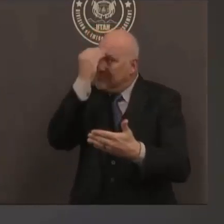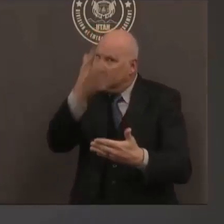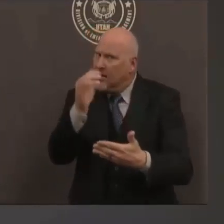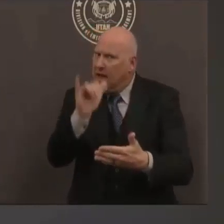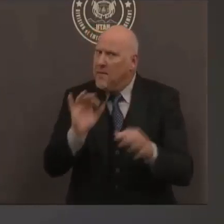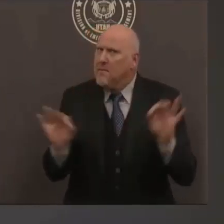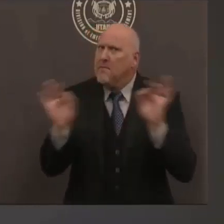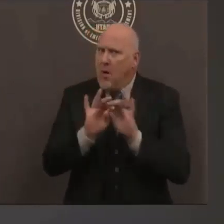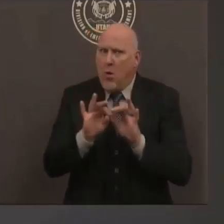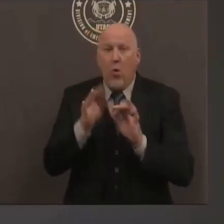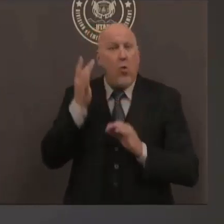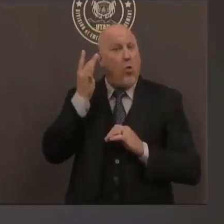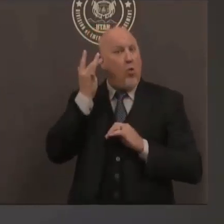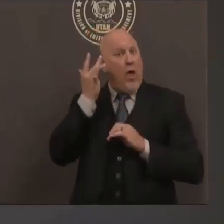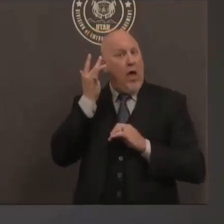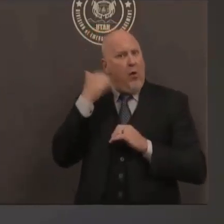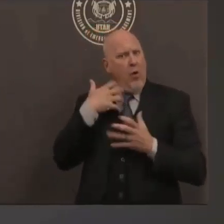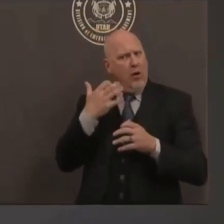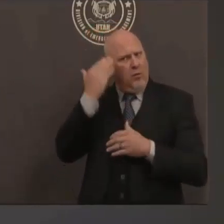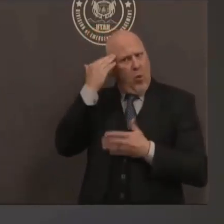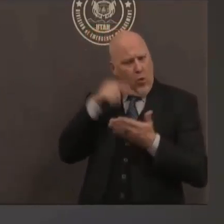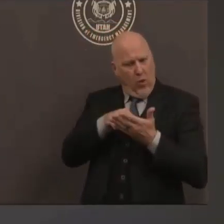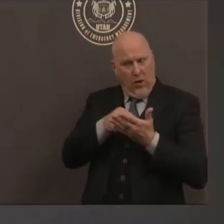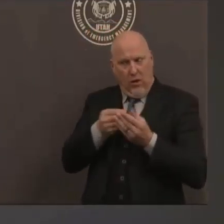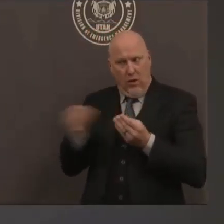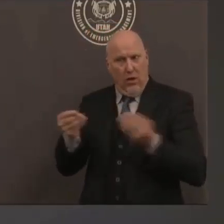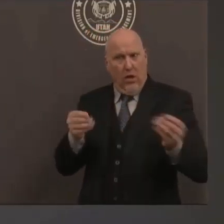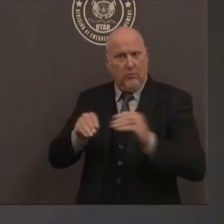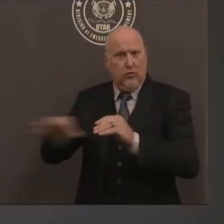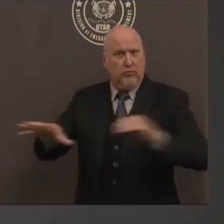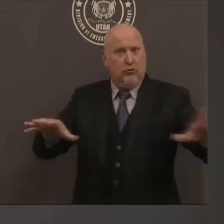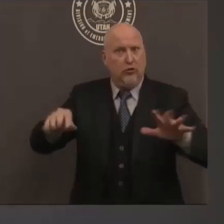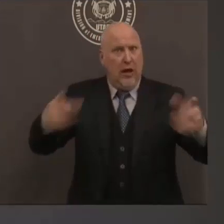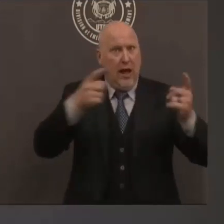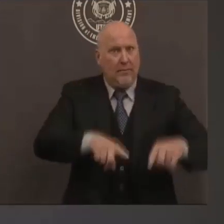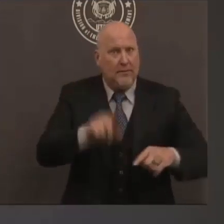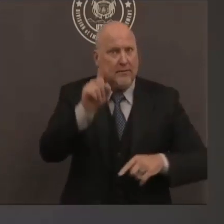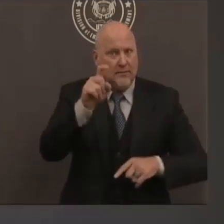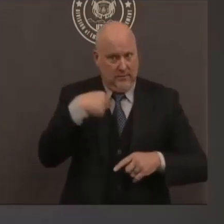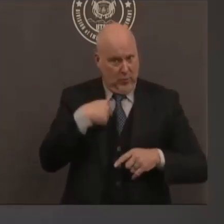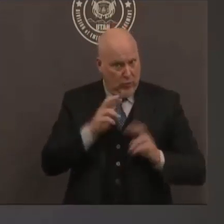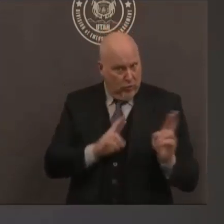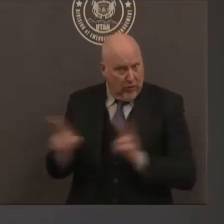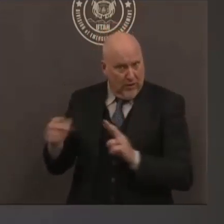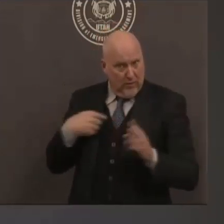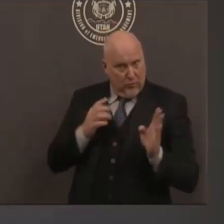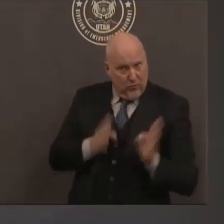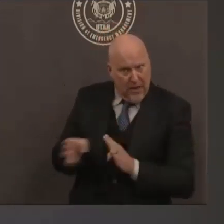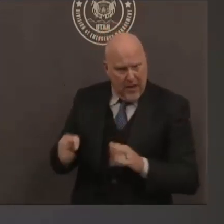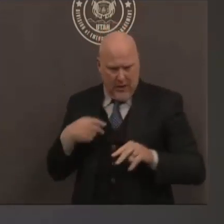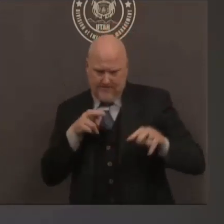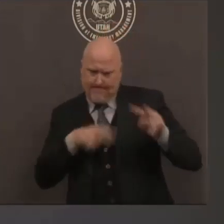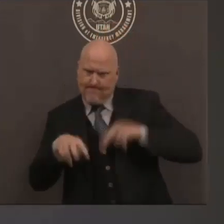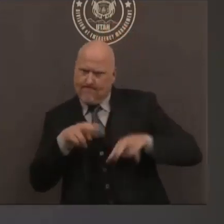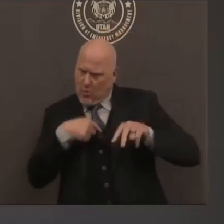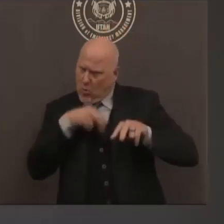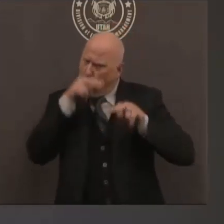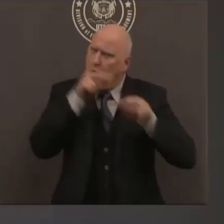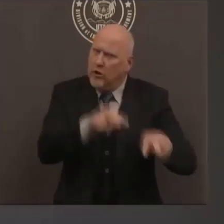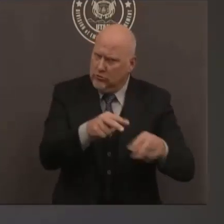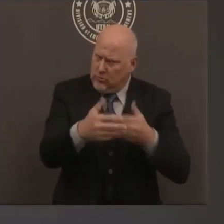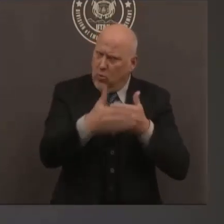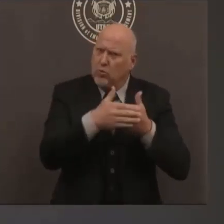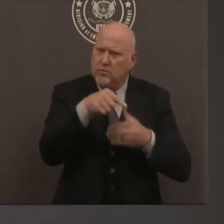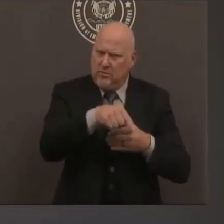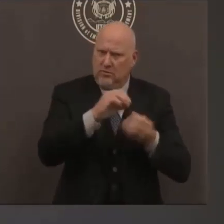transmission rate, the infection rate as we go forward. The number of new hospitalizations has been declining in